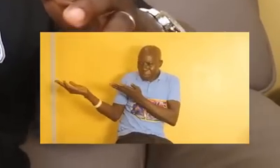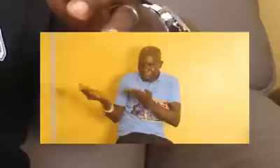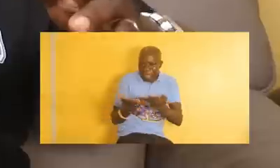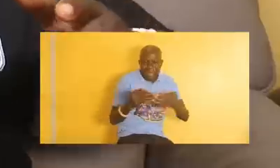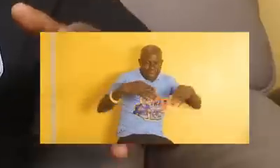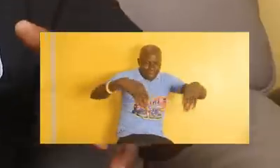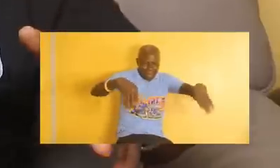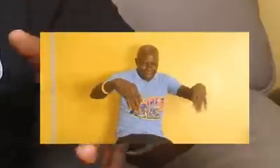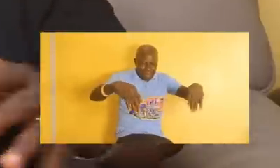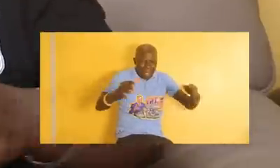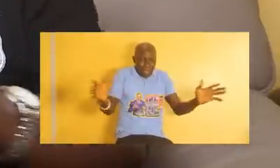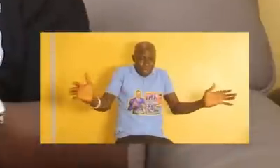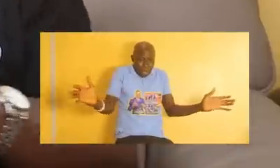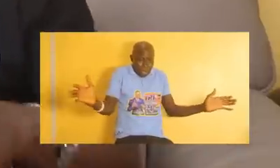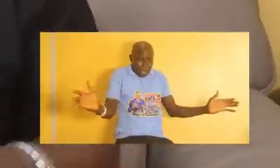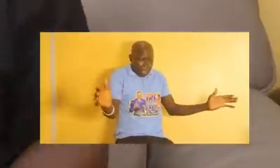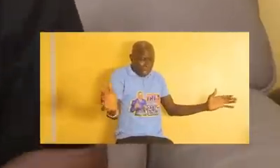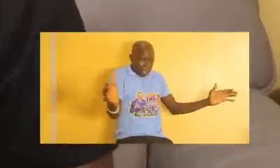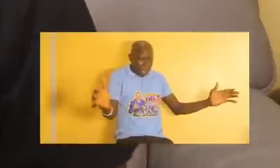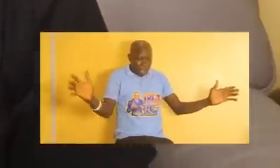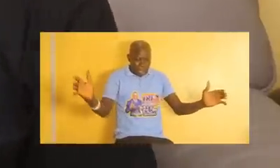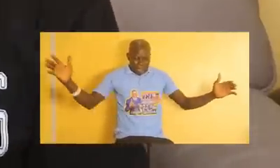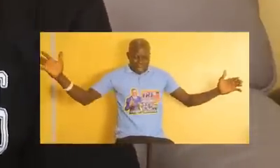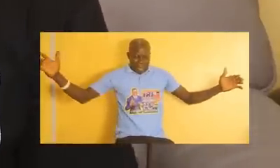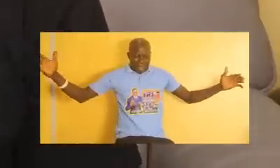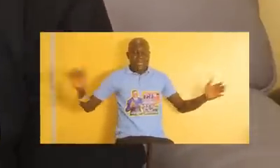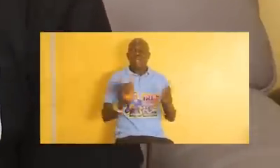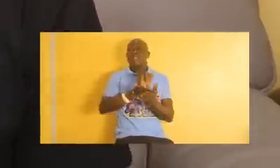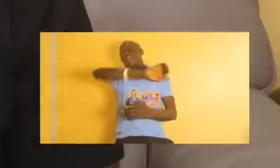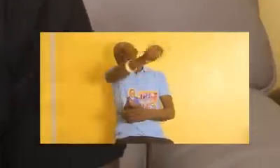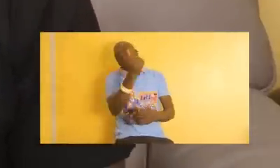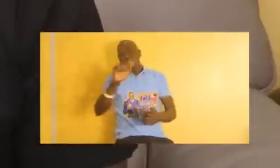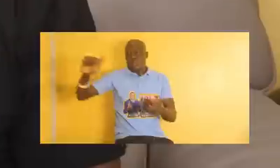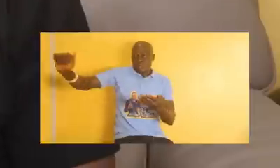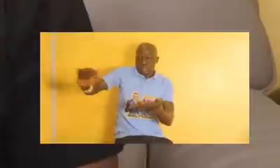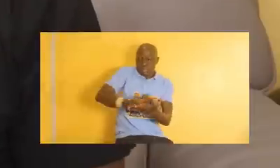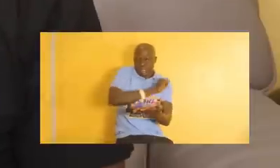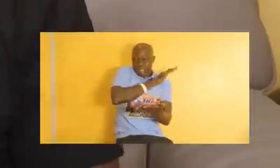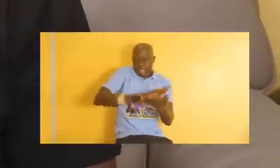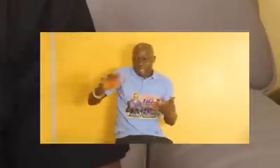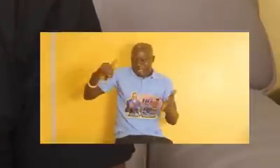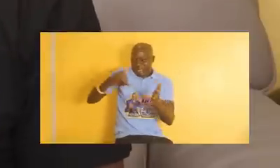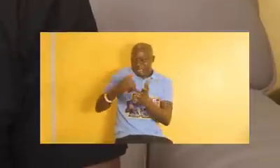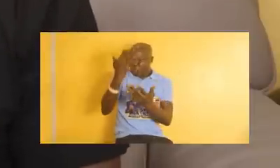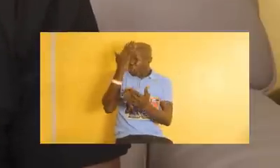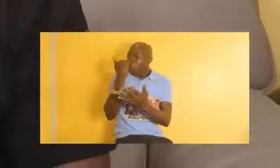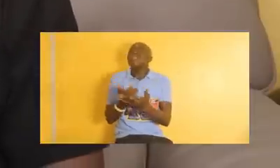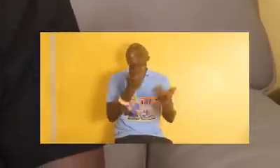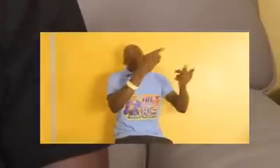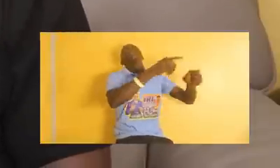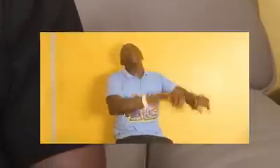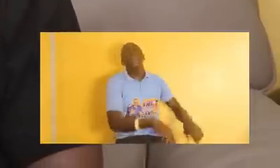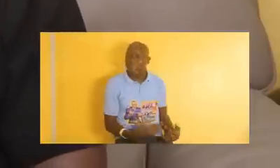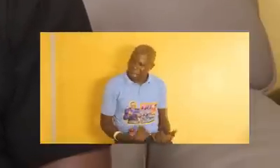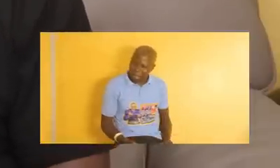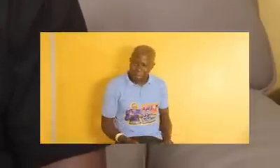ko ja re dara olowo lowo kilo to ja ye ka gan. Why is it that you are rich before and you gather good gifts, goods and suddenly things